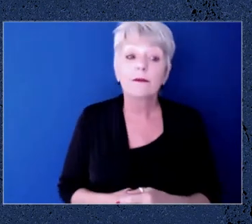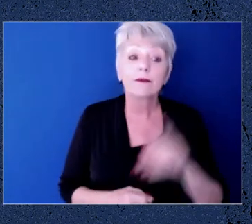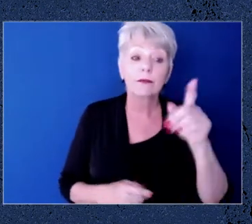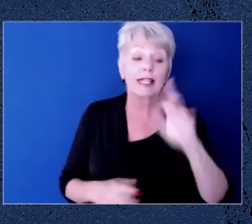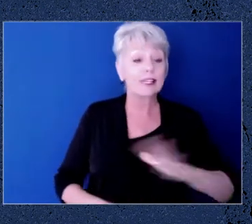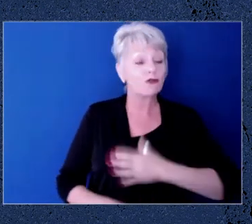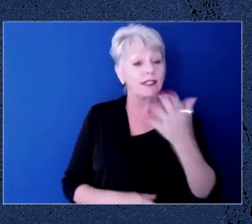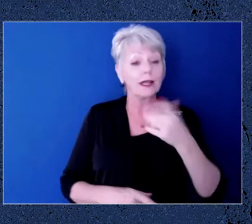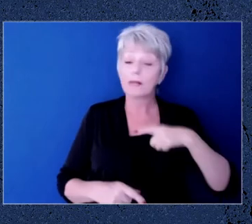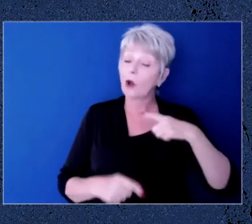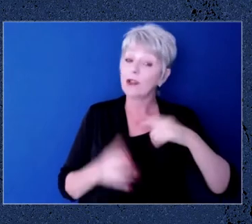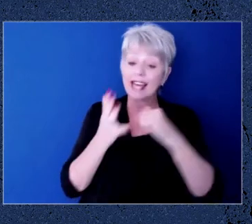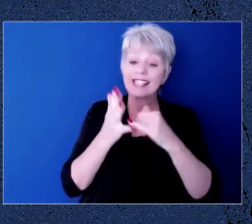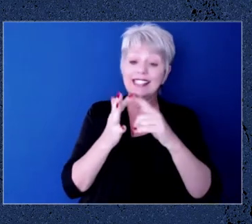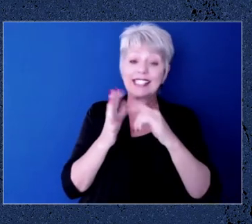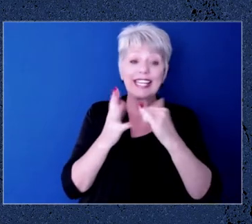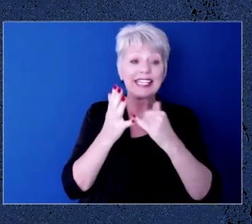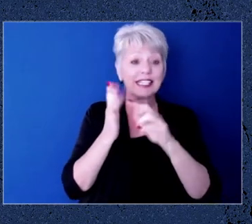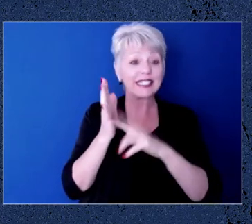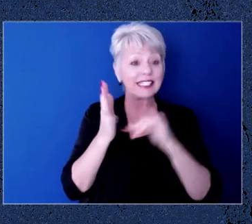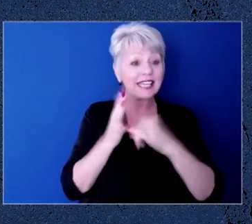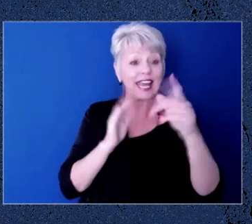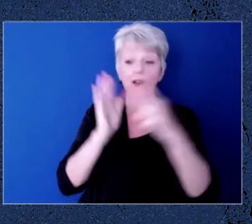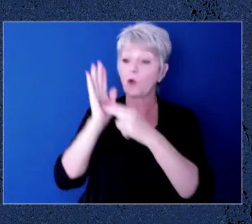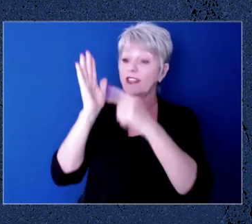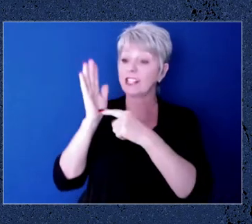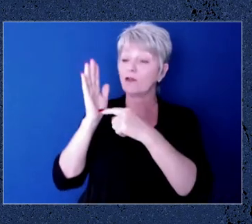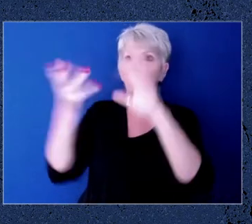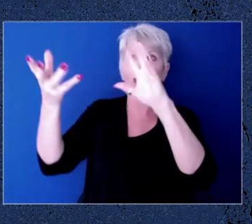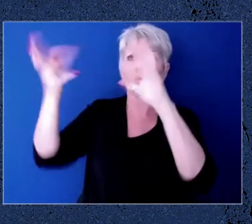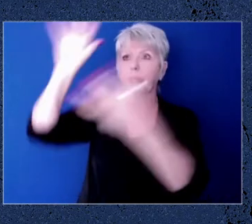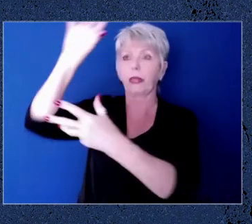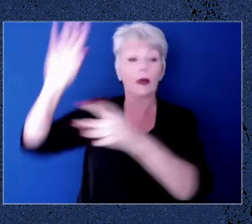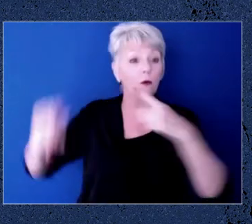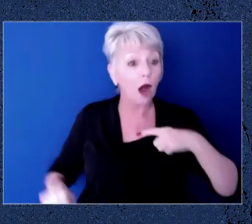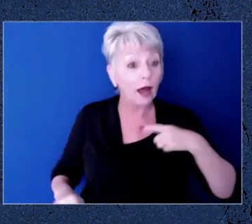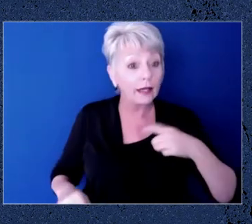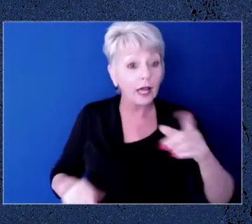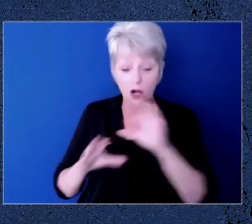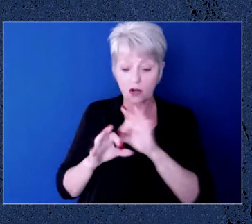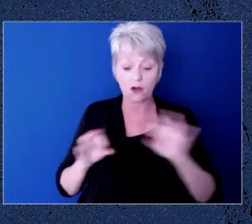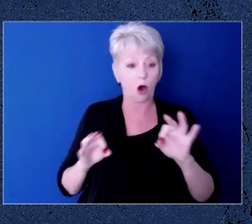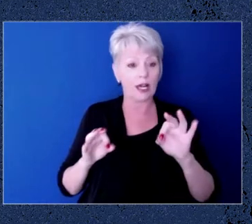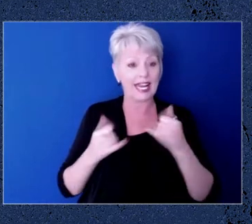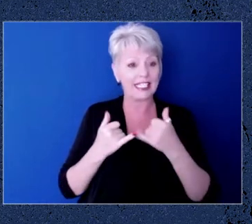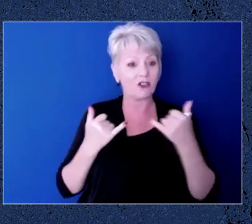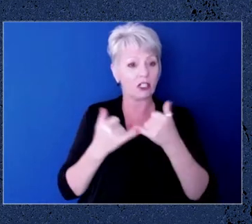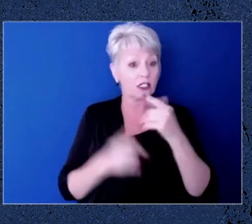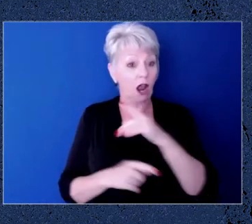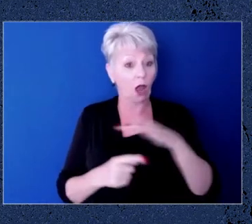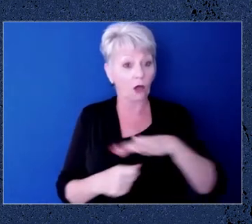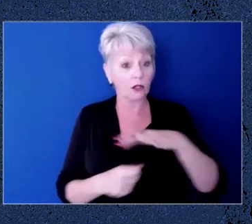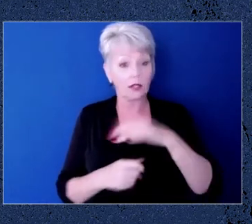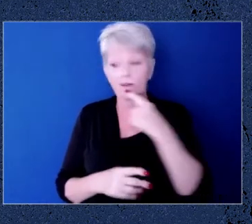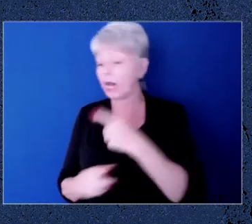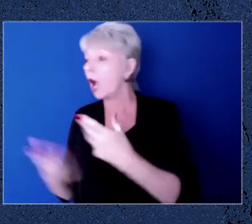are so out of whack in the Northern Territory with the Northern Hemisphere that locals, like non-Indigenous locals, have had to actually go wet season, dry season.